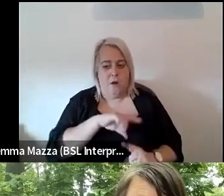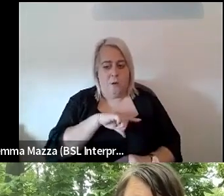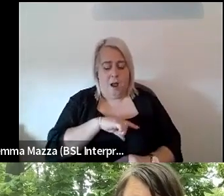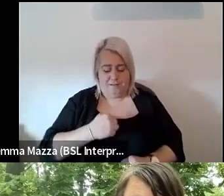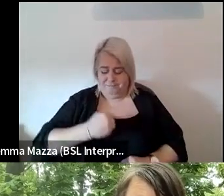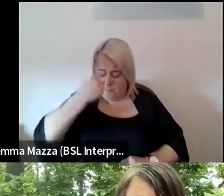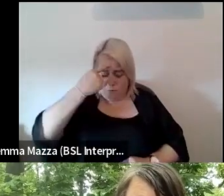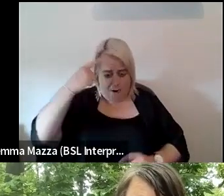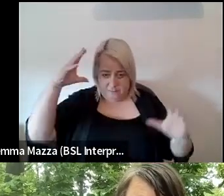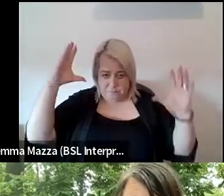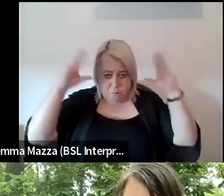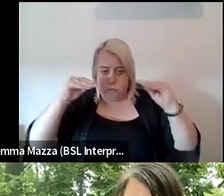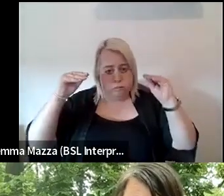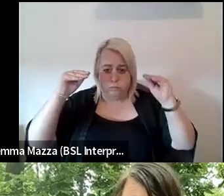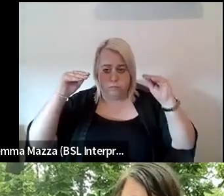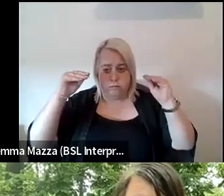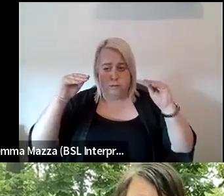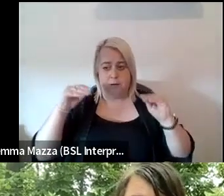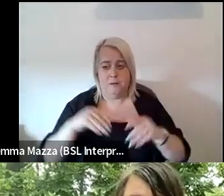down when I see